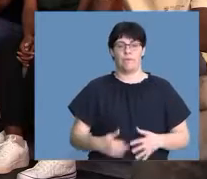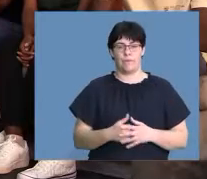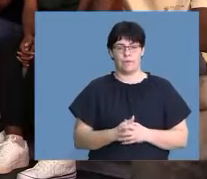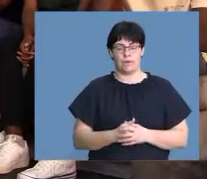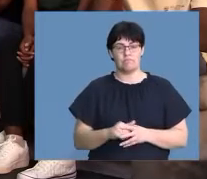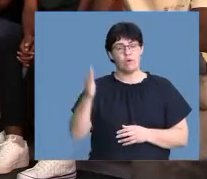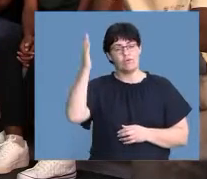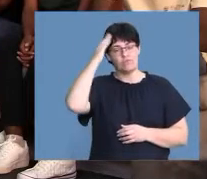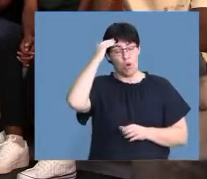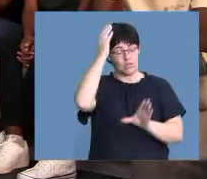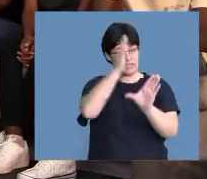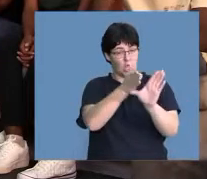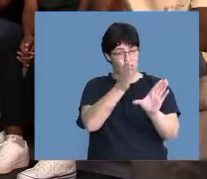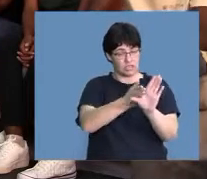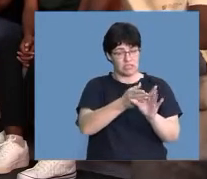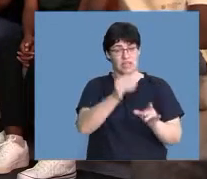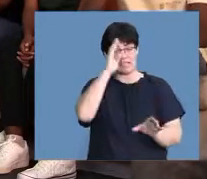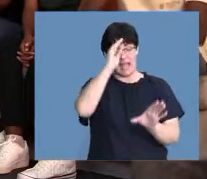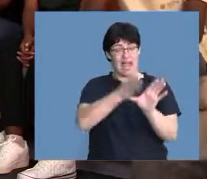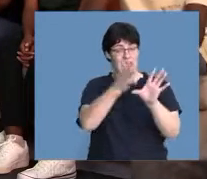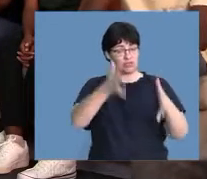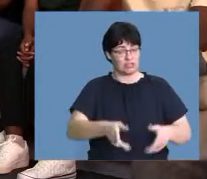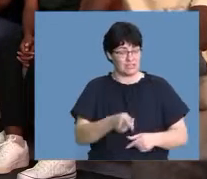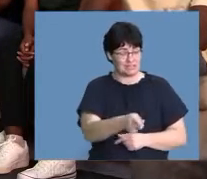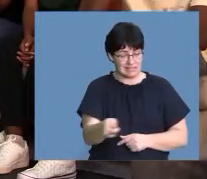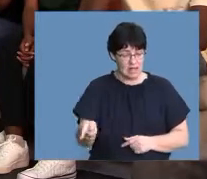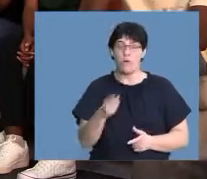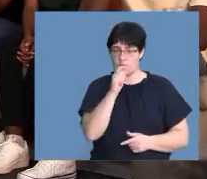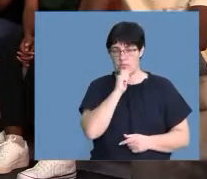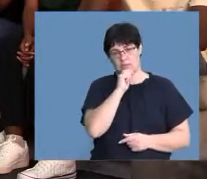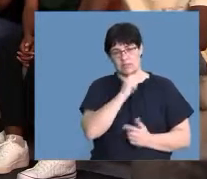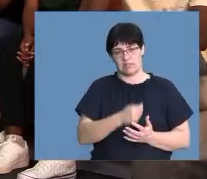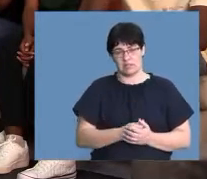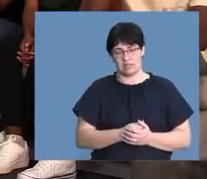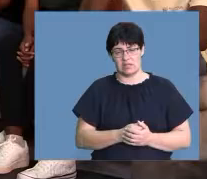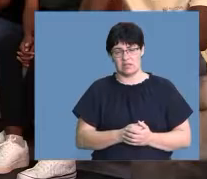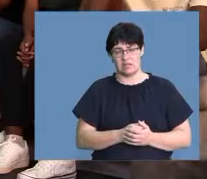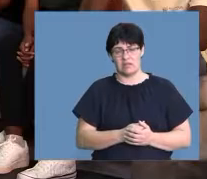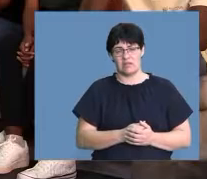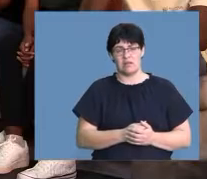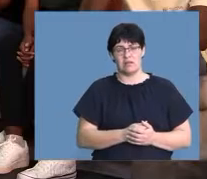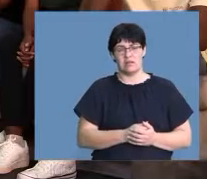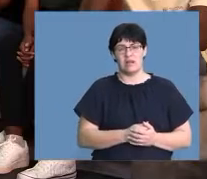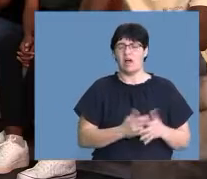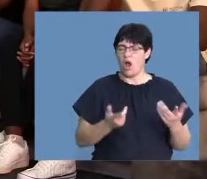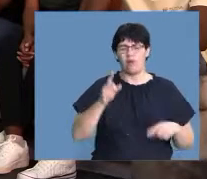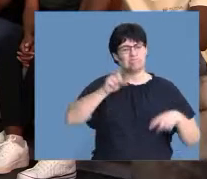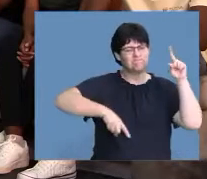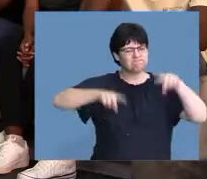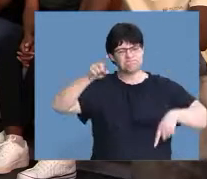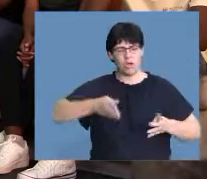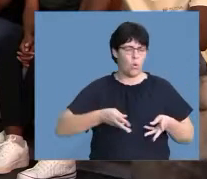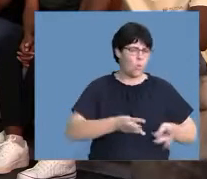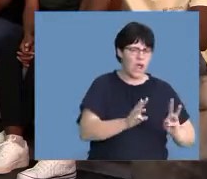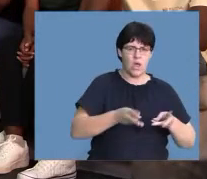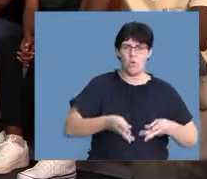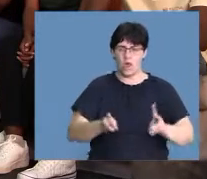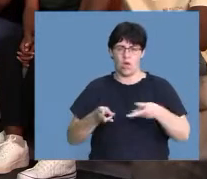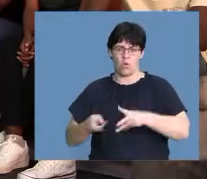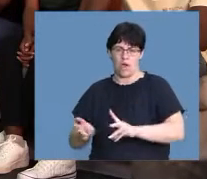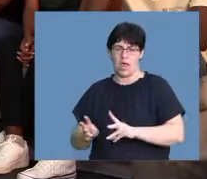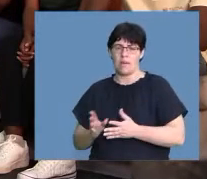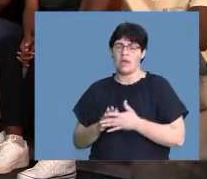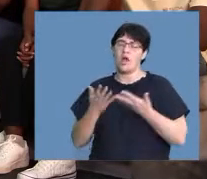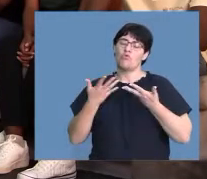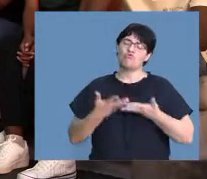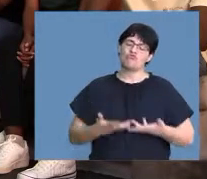know that psychologists and psychiatrists use this, and all sorts of different avenues where people help with